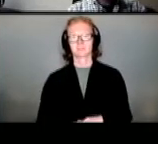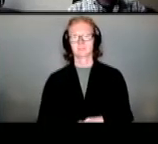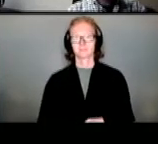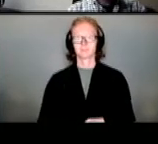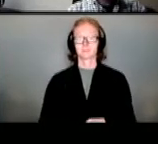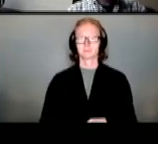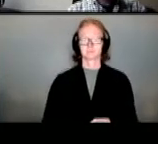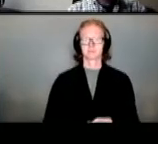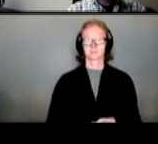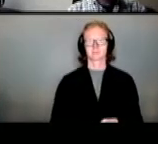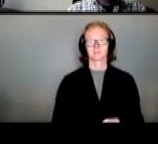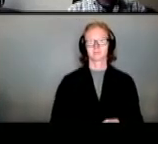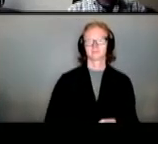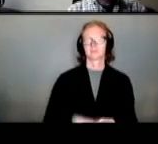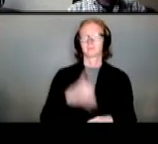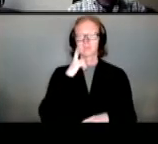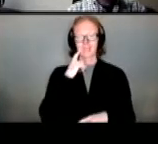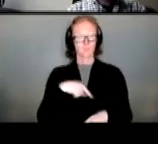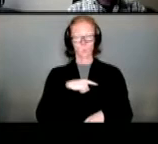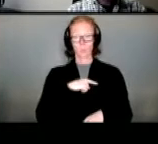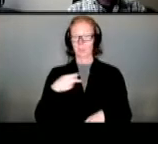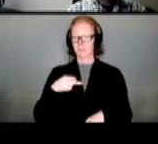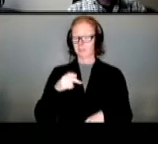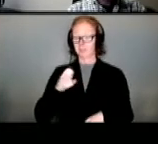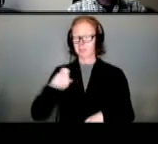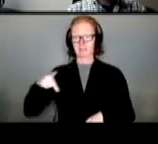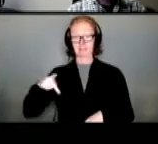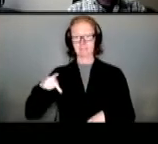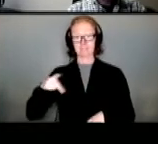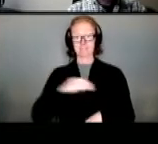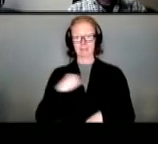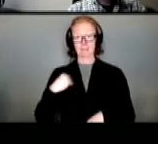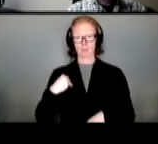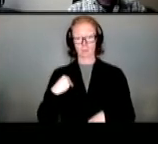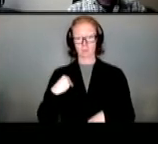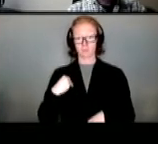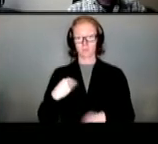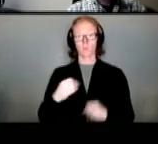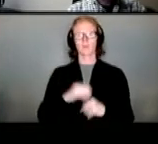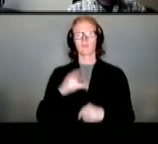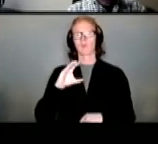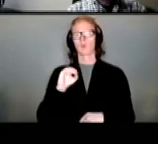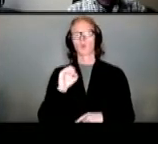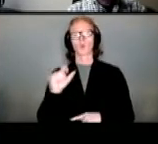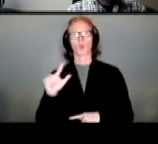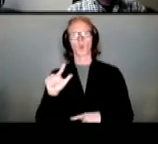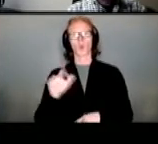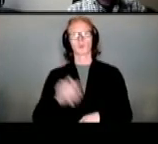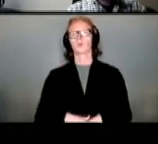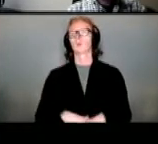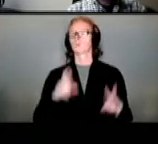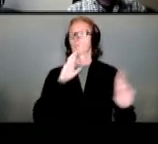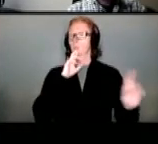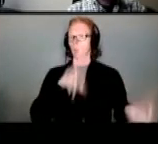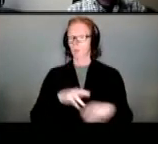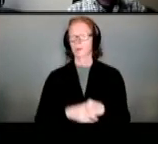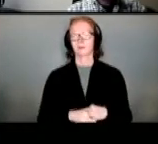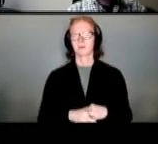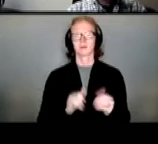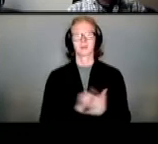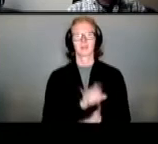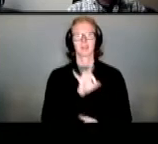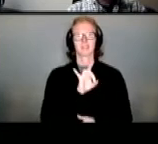as PCCEP members, we are given the COGL report, and I know Zainab mentioned that earlier, that it's